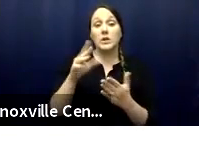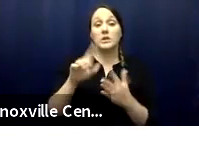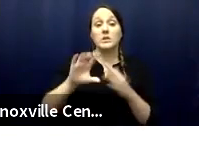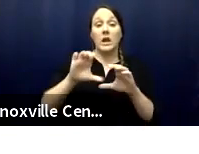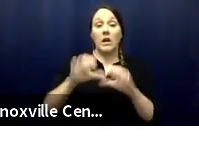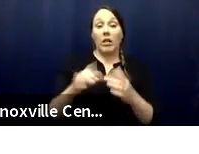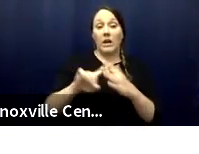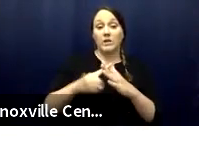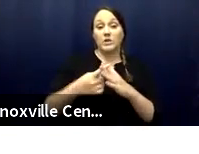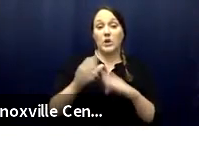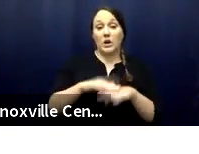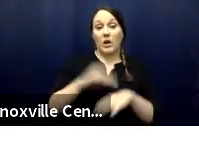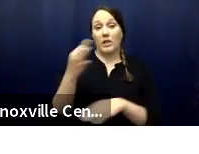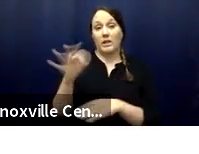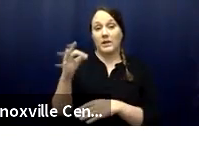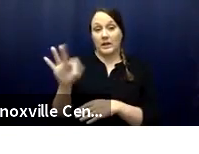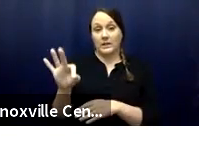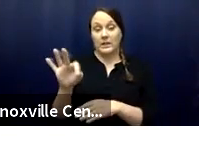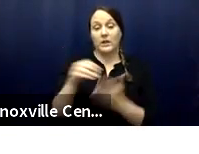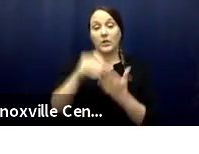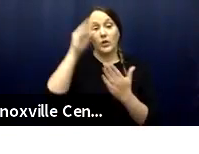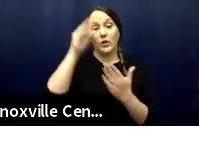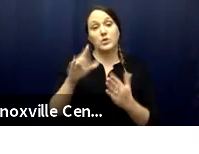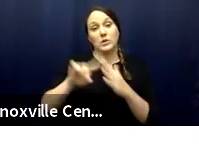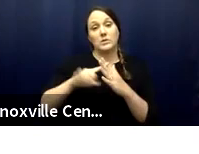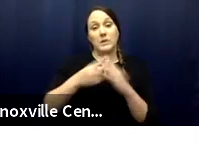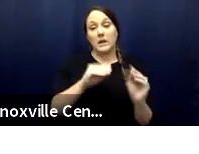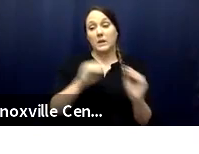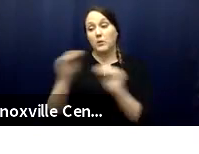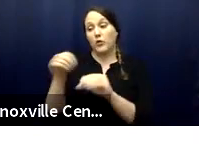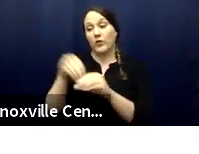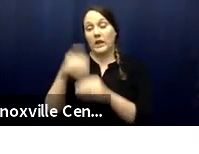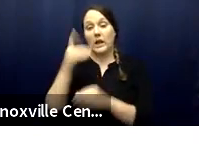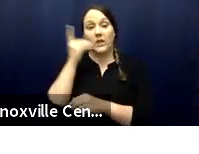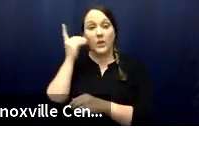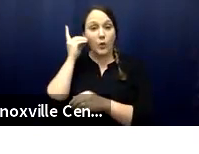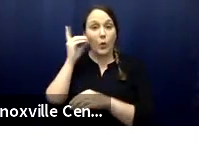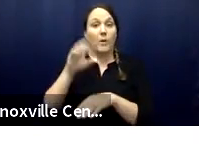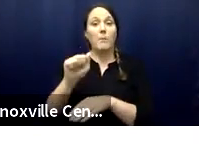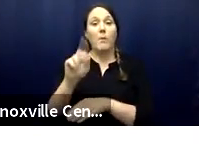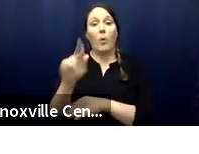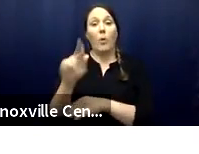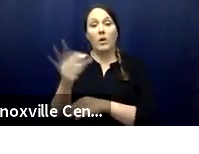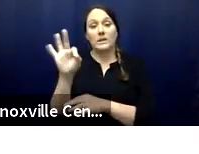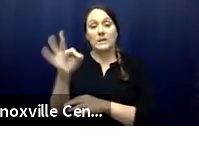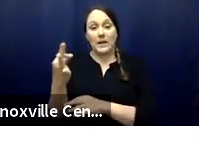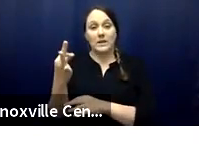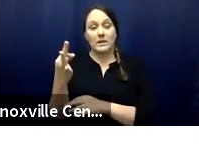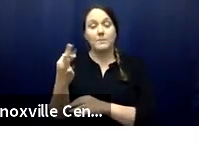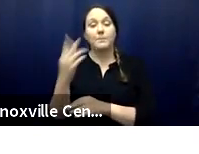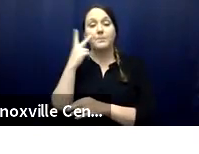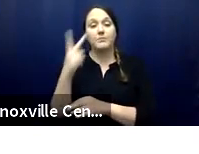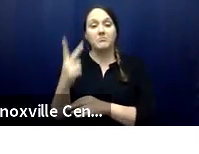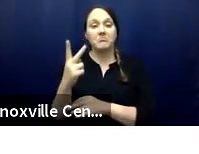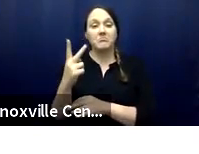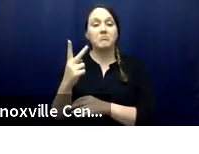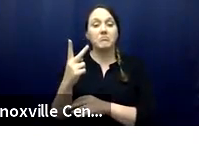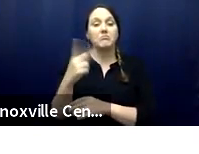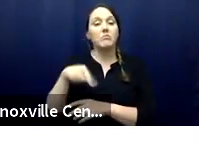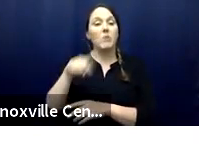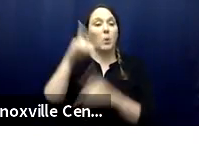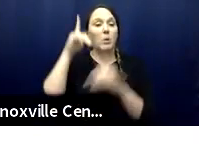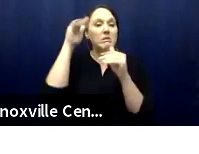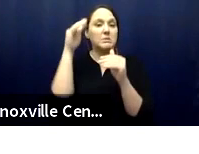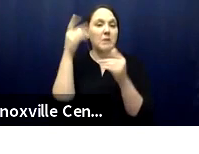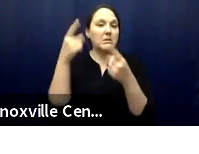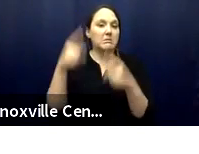started on the 19th. Students began moving in the dorms on August 9th, and you see what we expected to